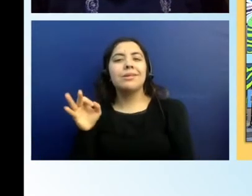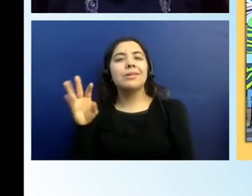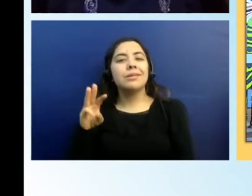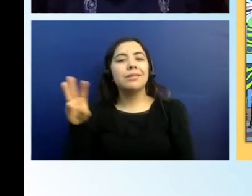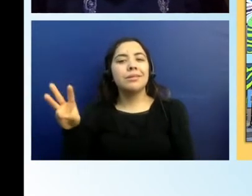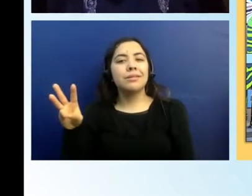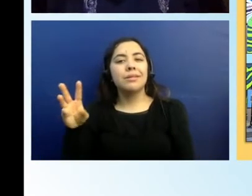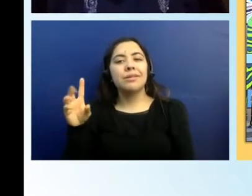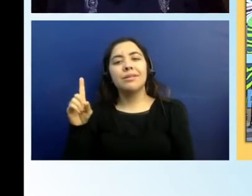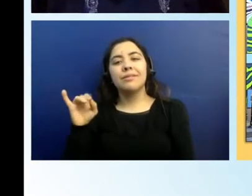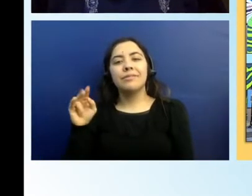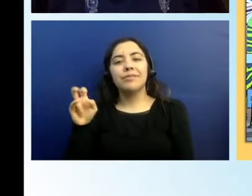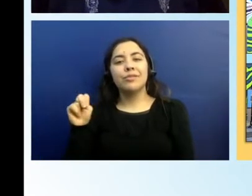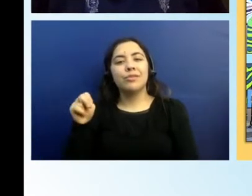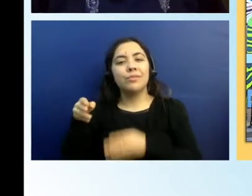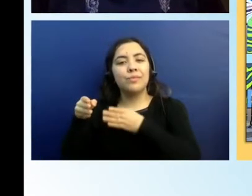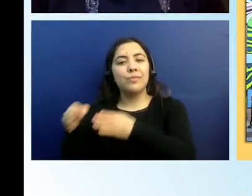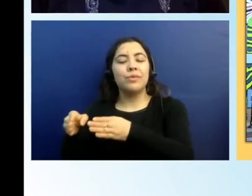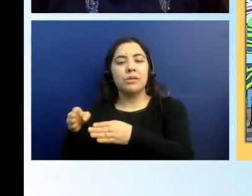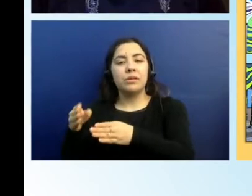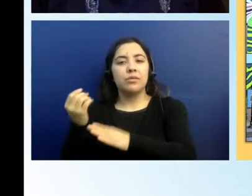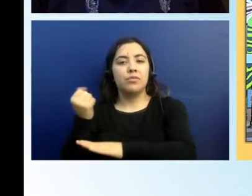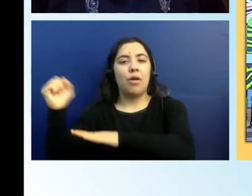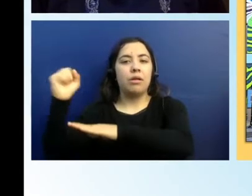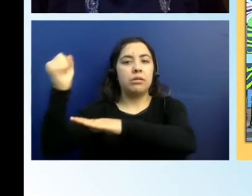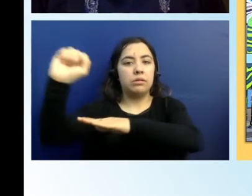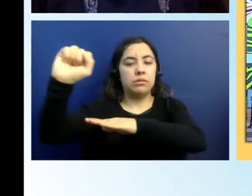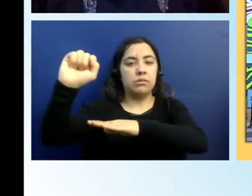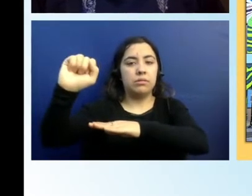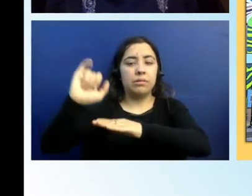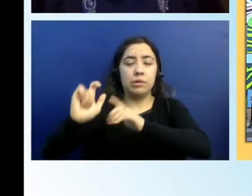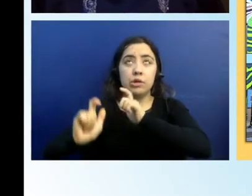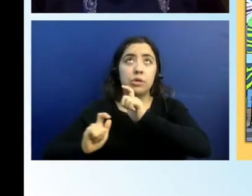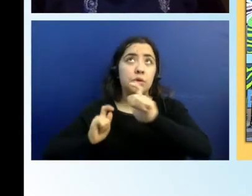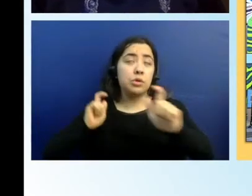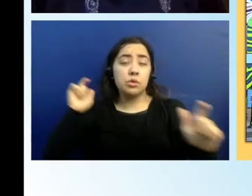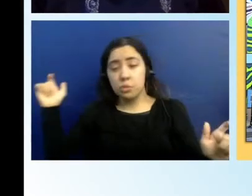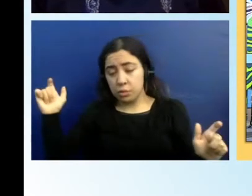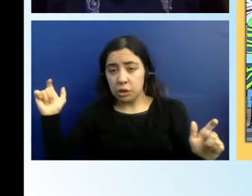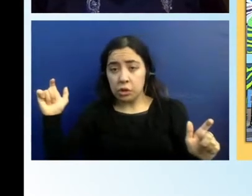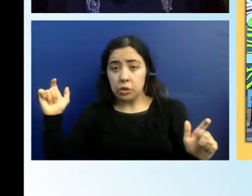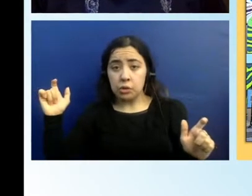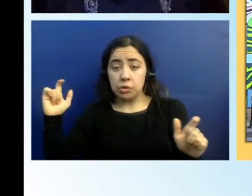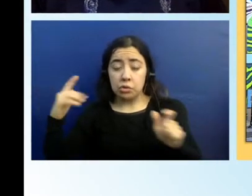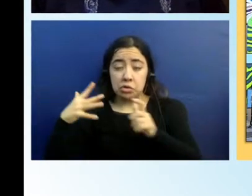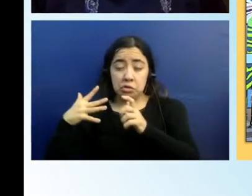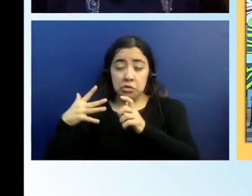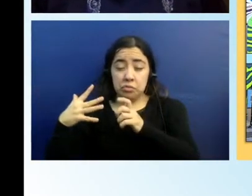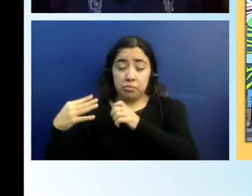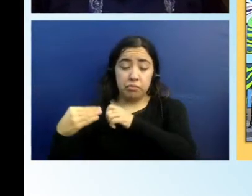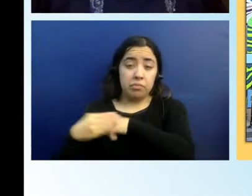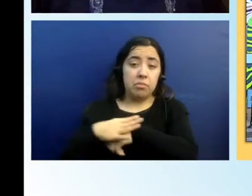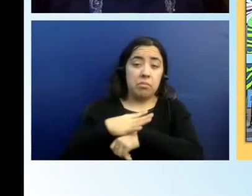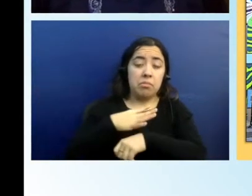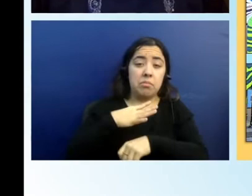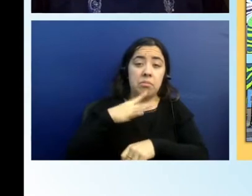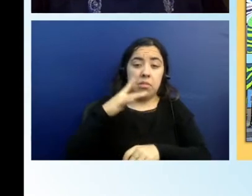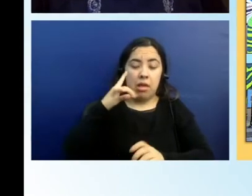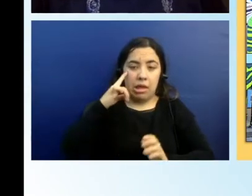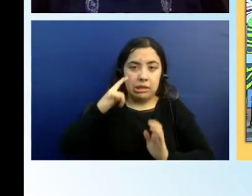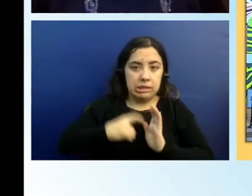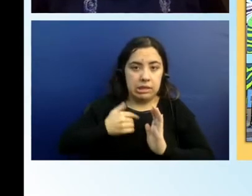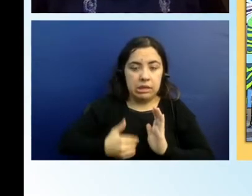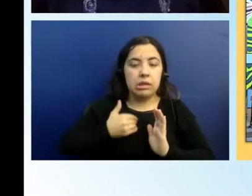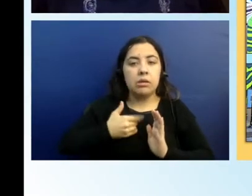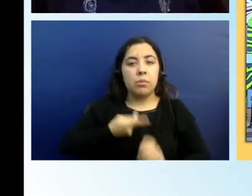Street riots that form a huge part of the identity of the Puerto Ricans in Chicago. The